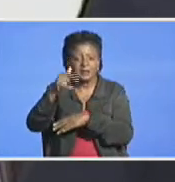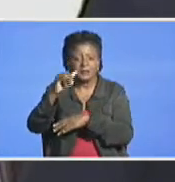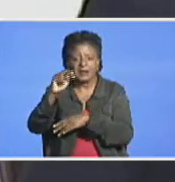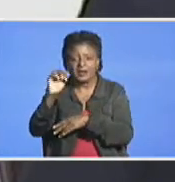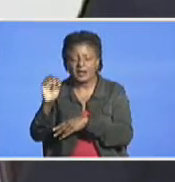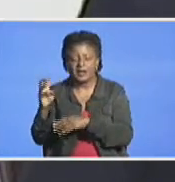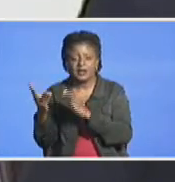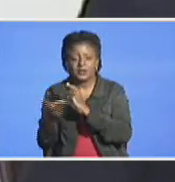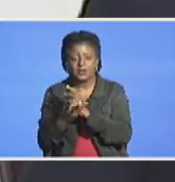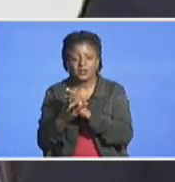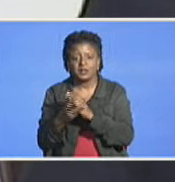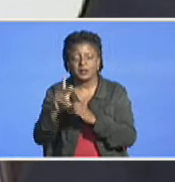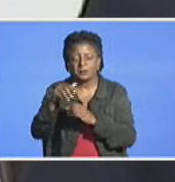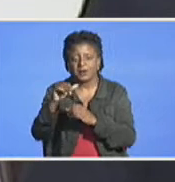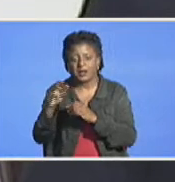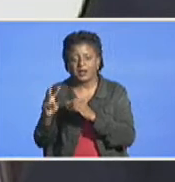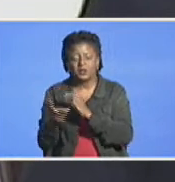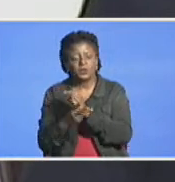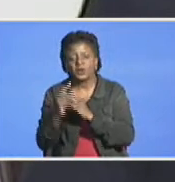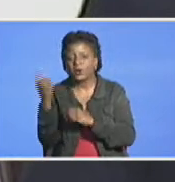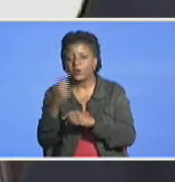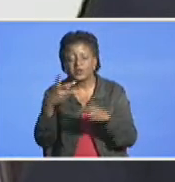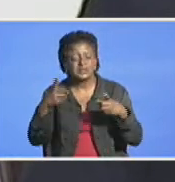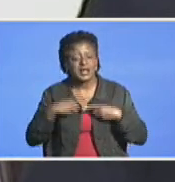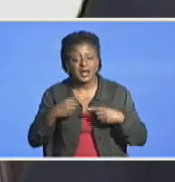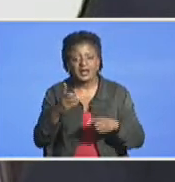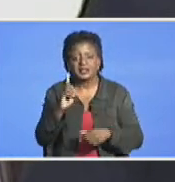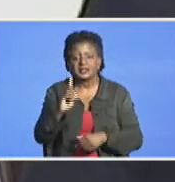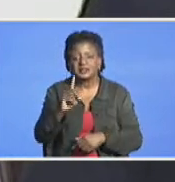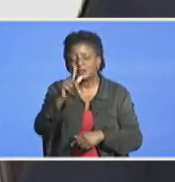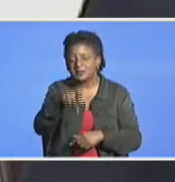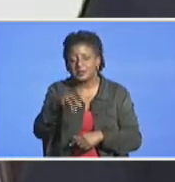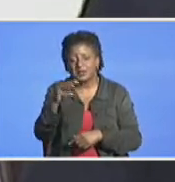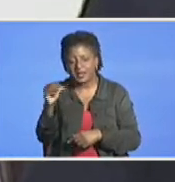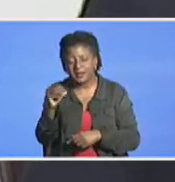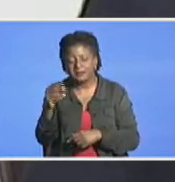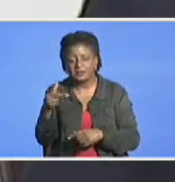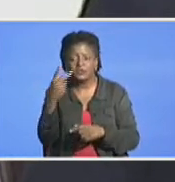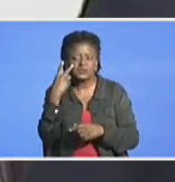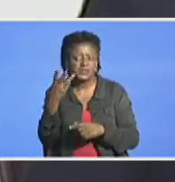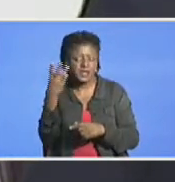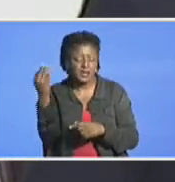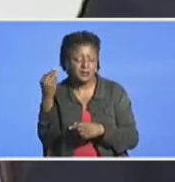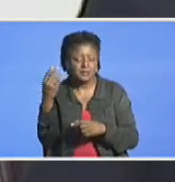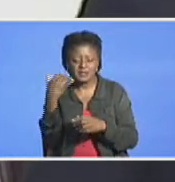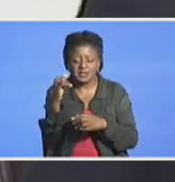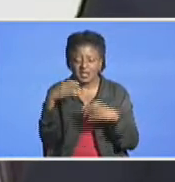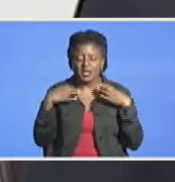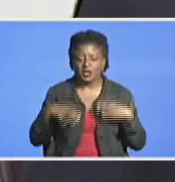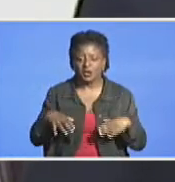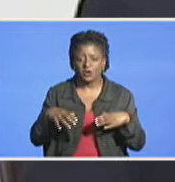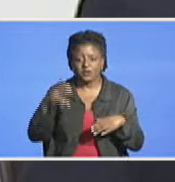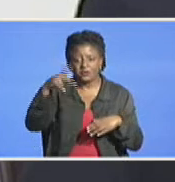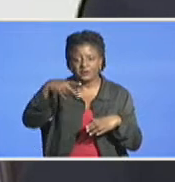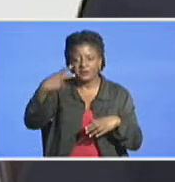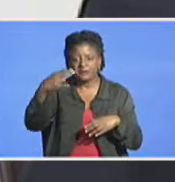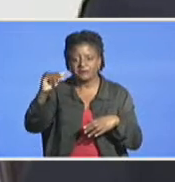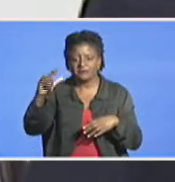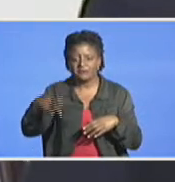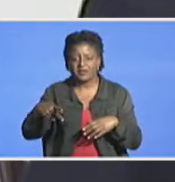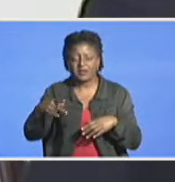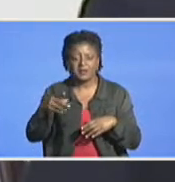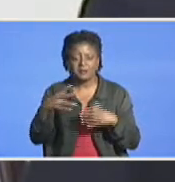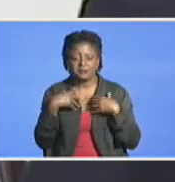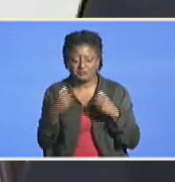had a deputy prime minister floating around in it. You know, you would have seen him in yellow raincoat, Philip Braid Davis. He hangs out at Mimi's on the main Pinewood Road.